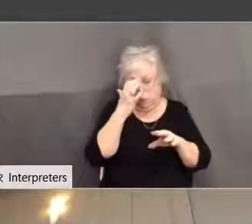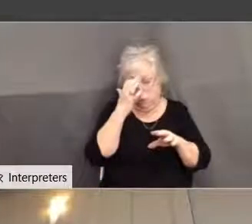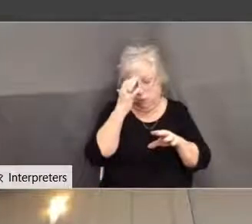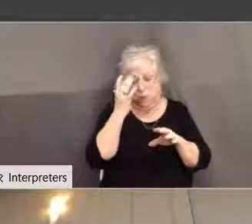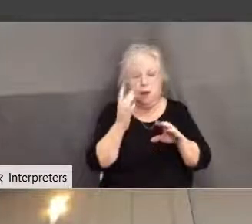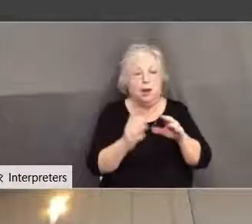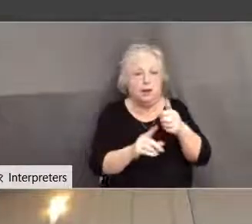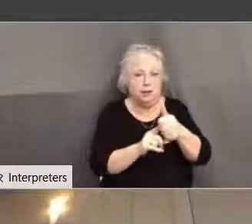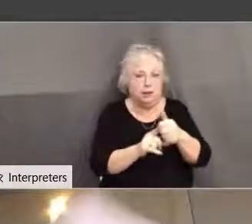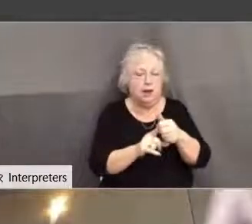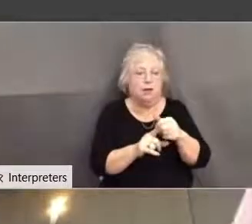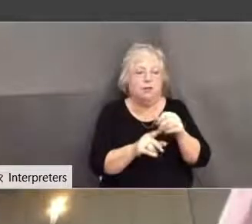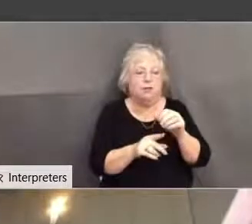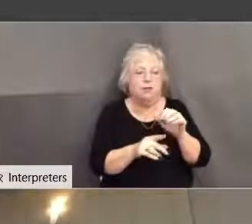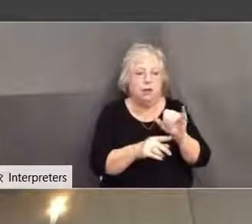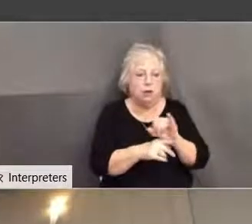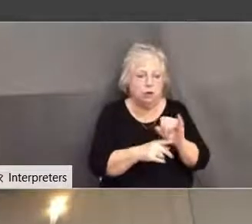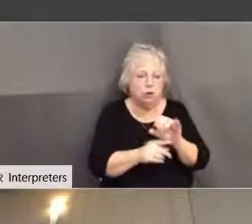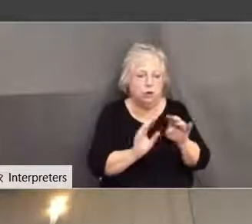self-insurance model.